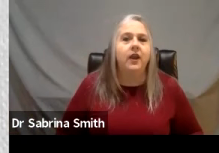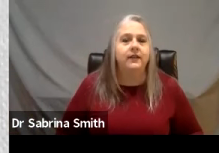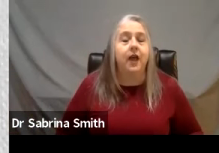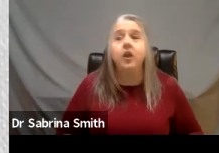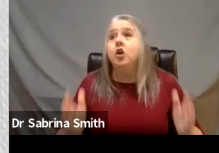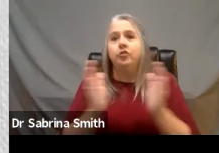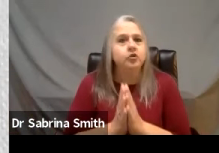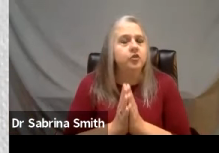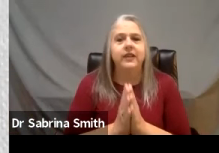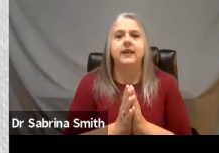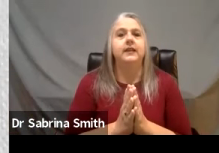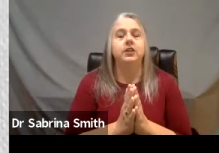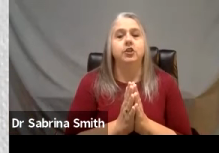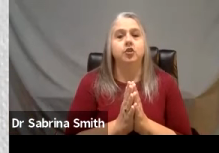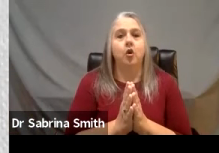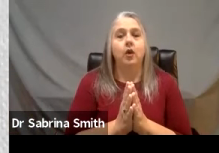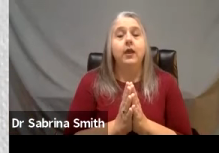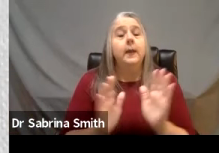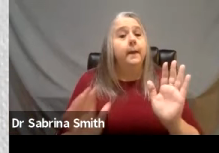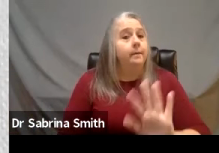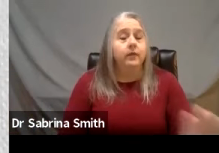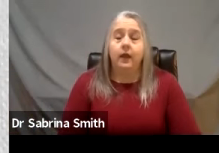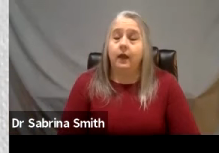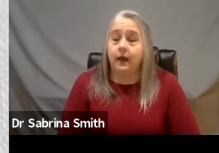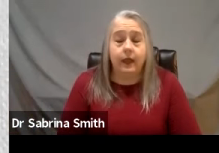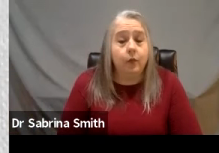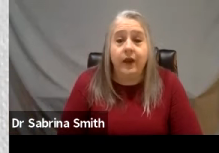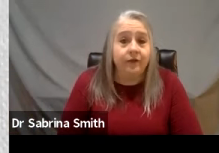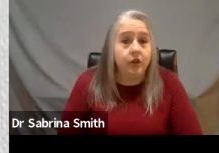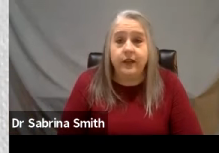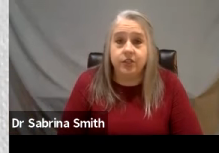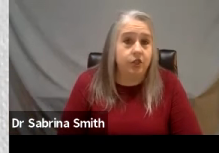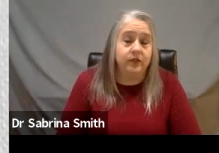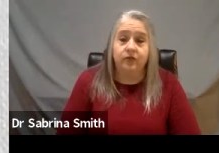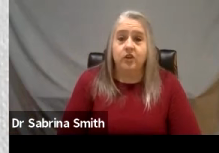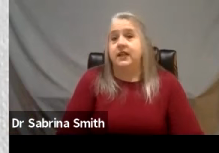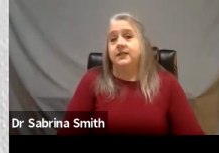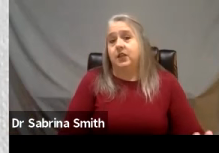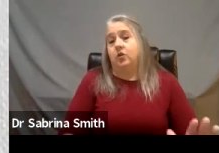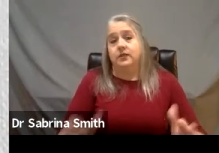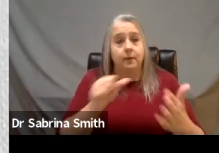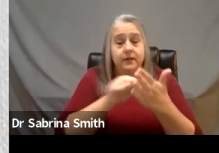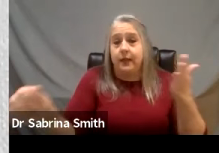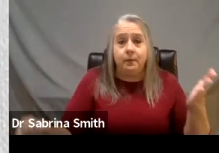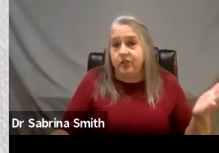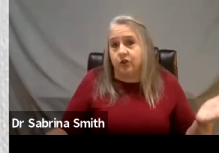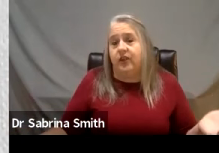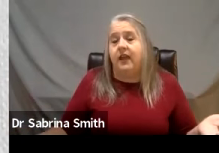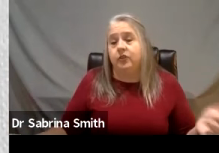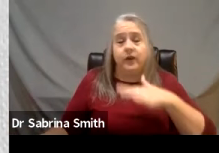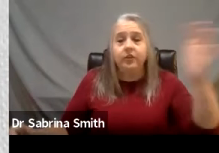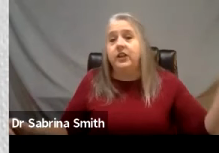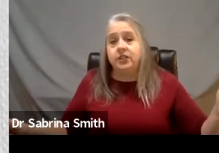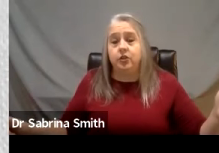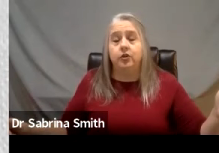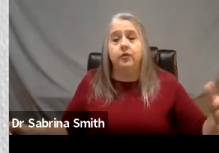our product out, those are things I need to control. Whatever you need to do as far as testing goes, I mean, take a picture if you have